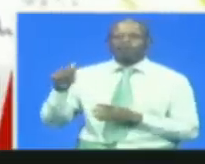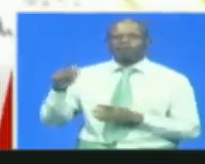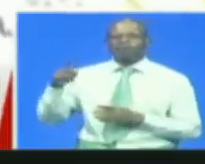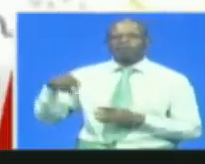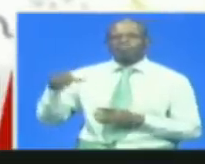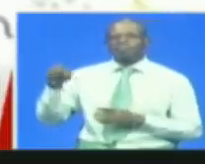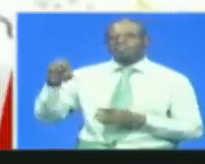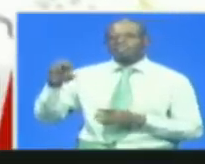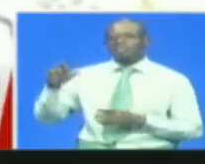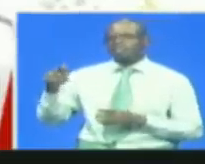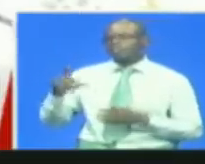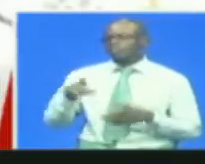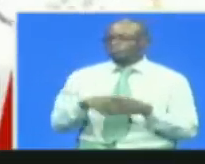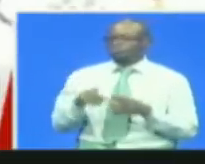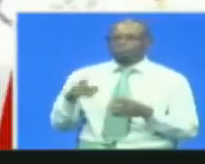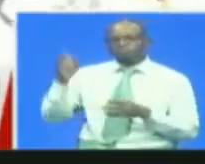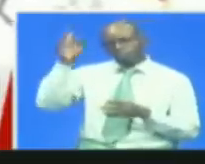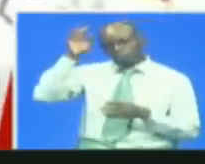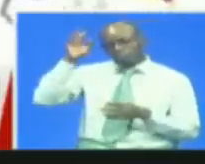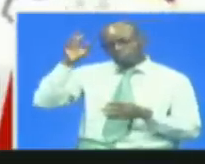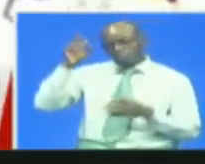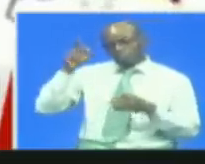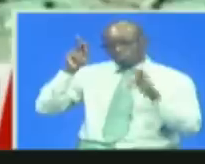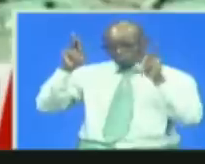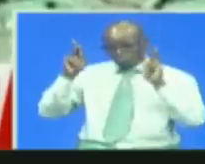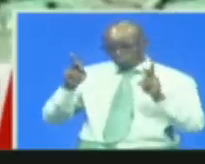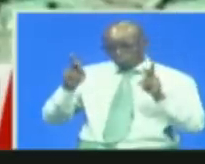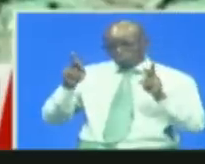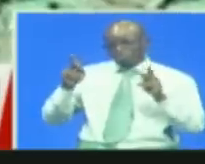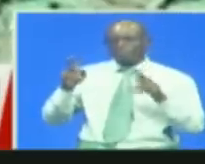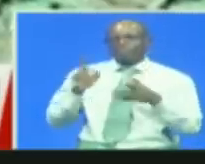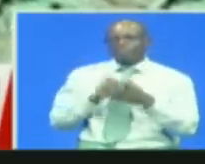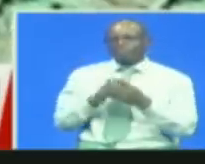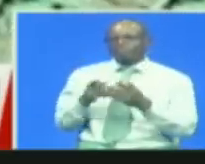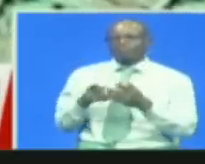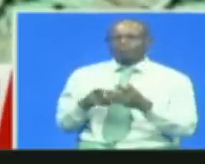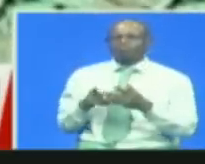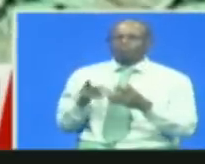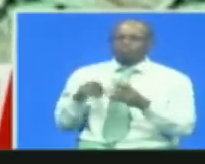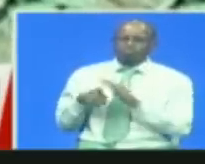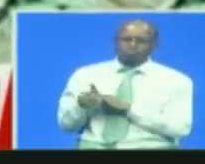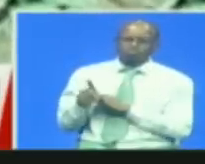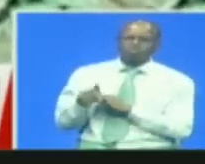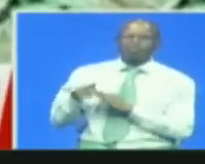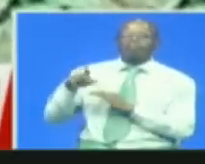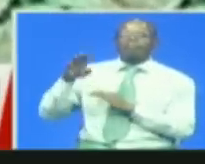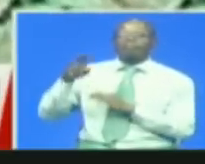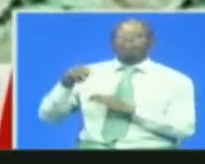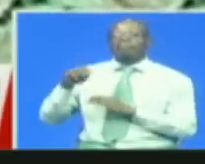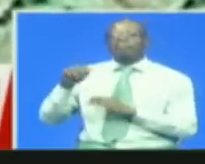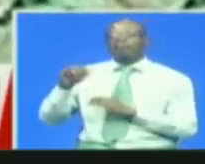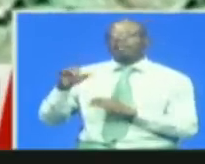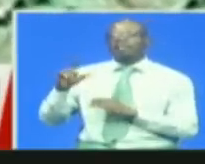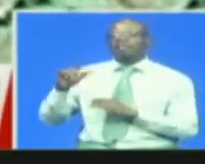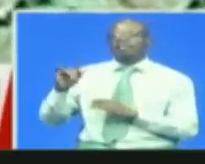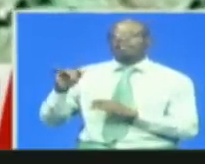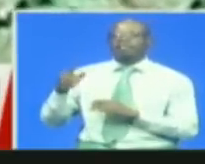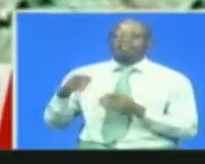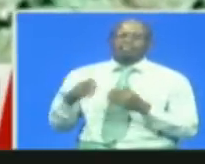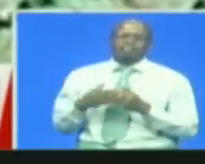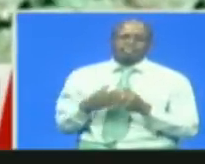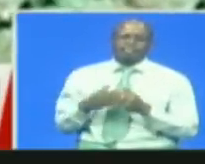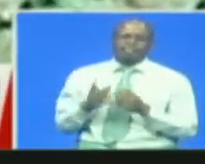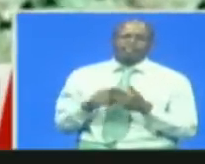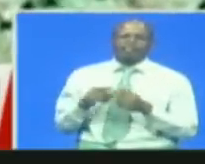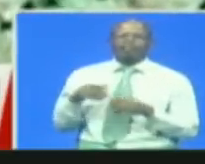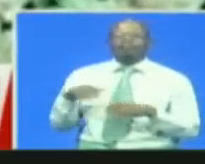Road before terminating at Leseru in Mailitisa along the Eldoret Malaba Highway. Lois Wangoi,